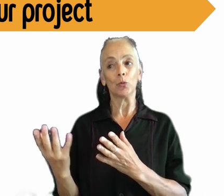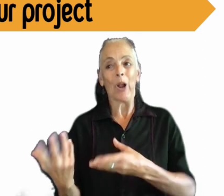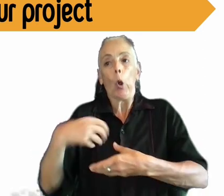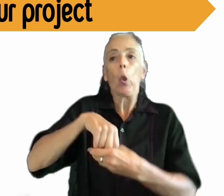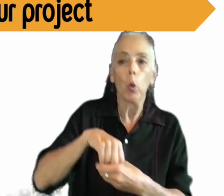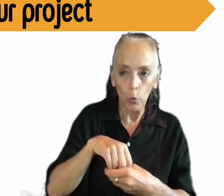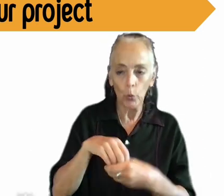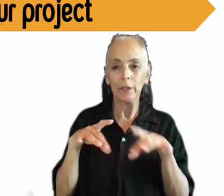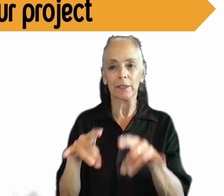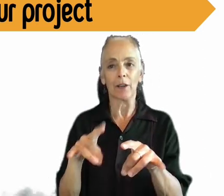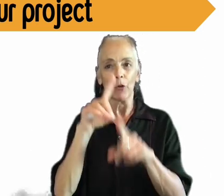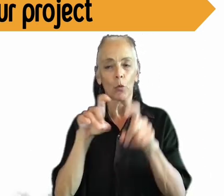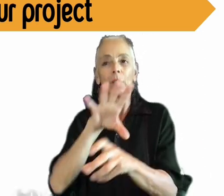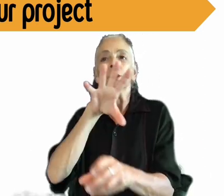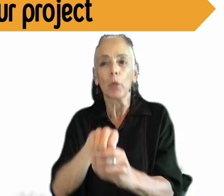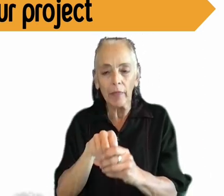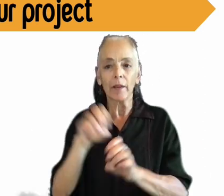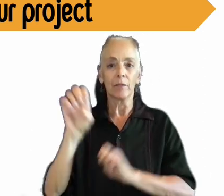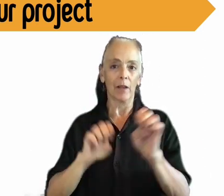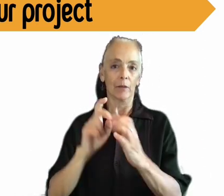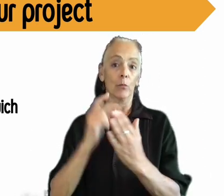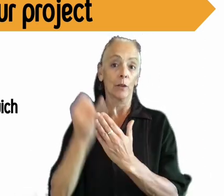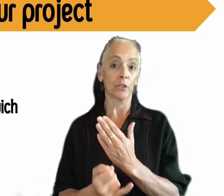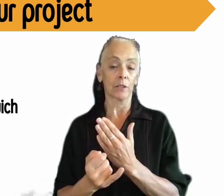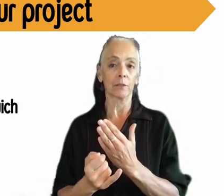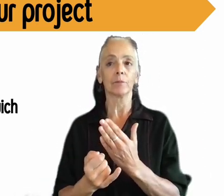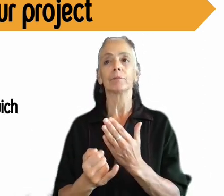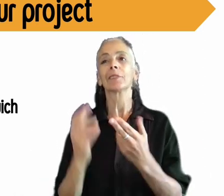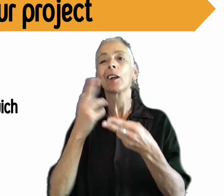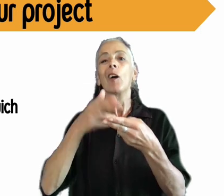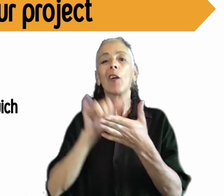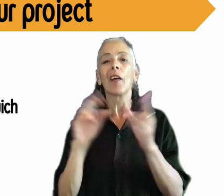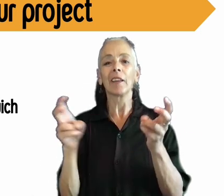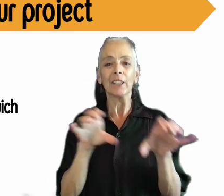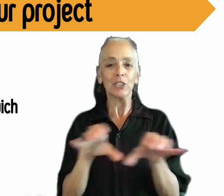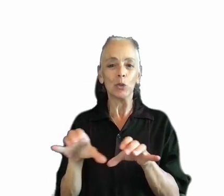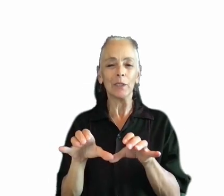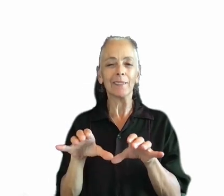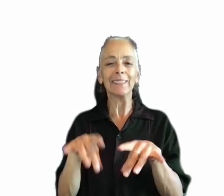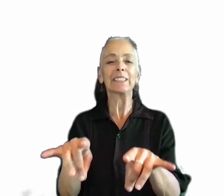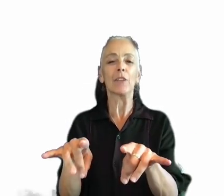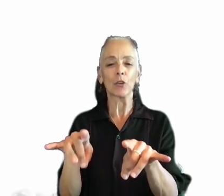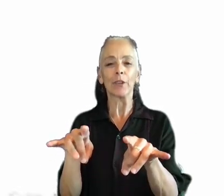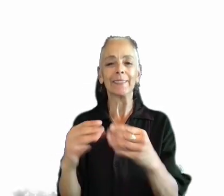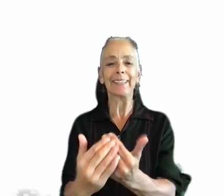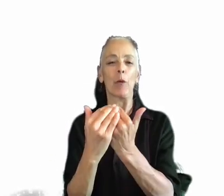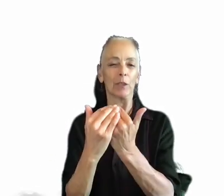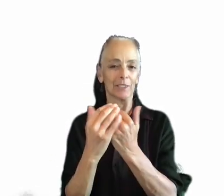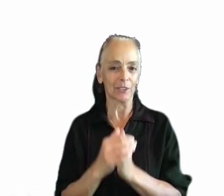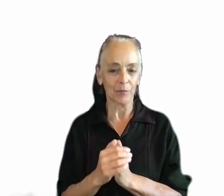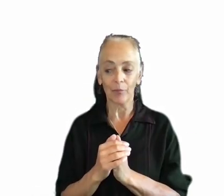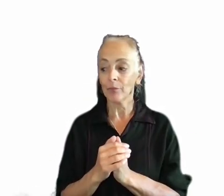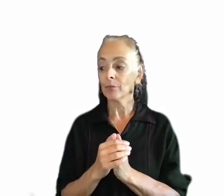questions into your evaluative projects you can call this doing the discovery sandwich now a discovery